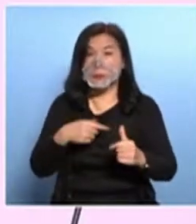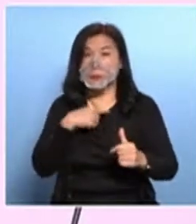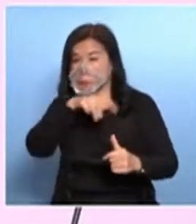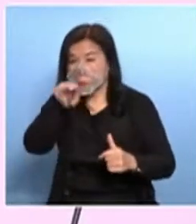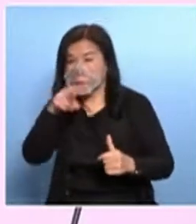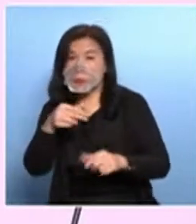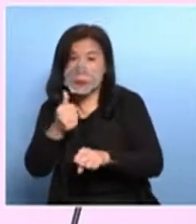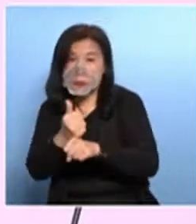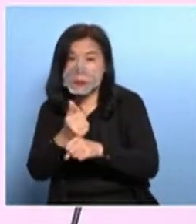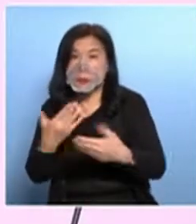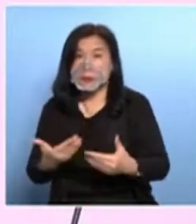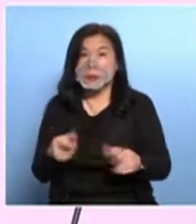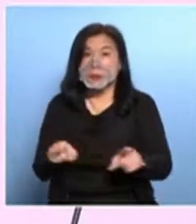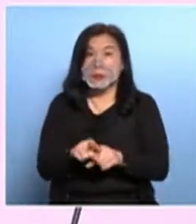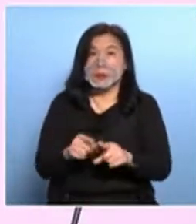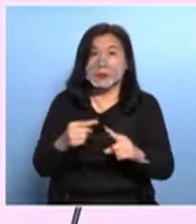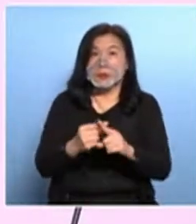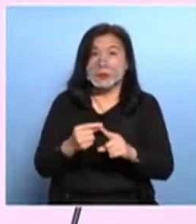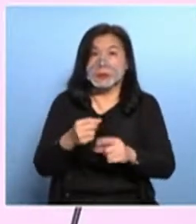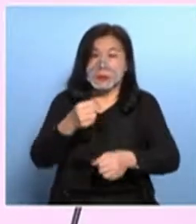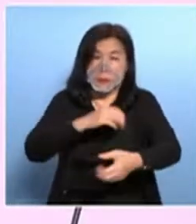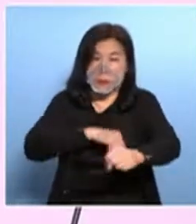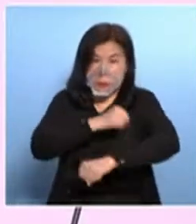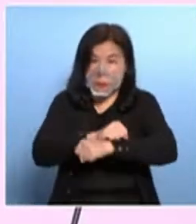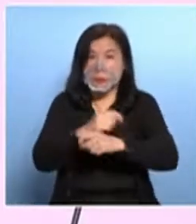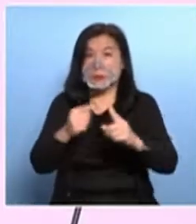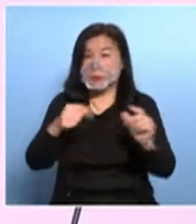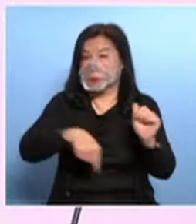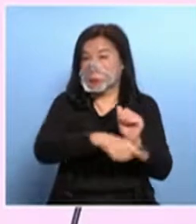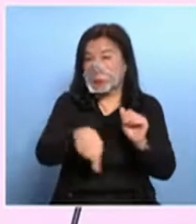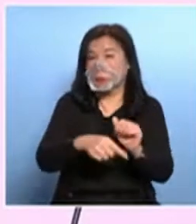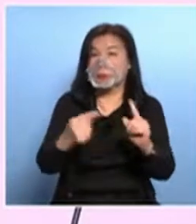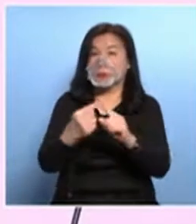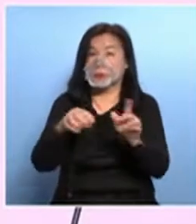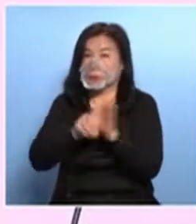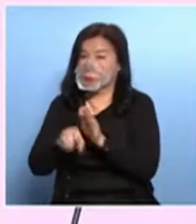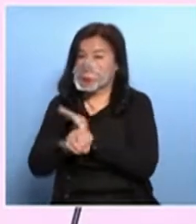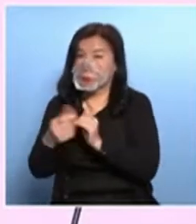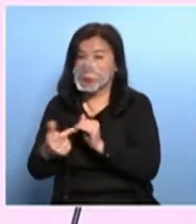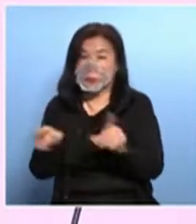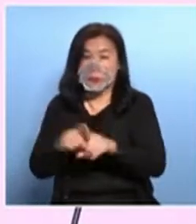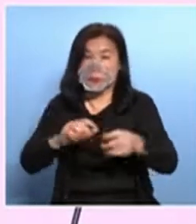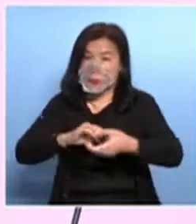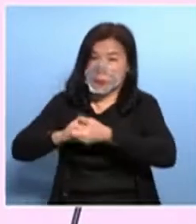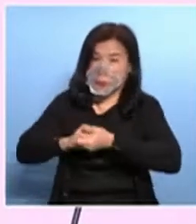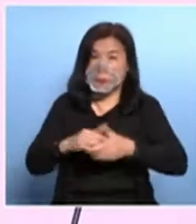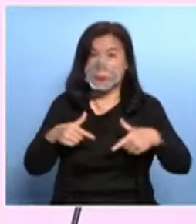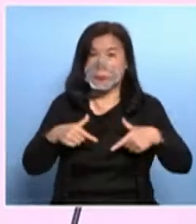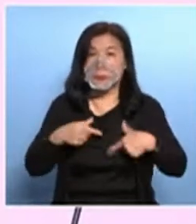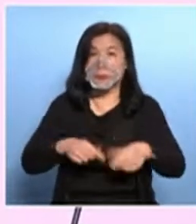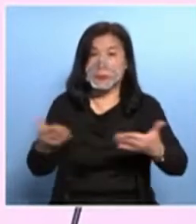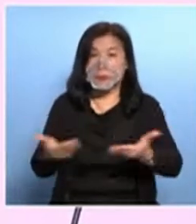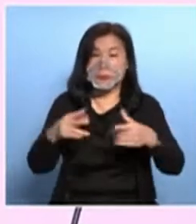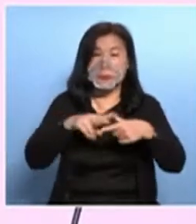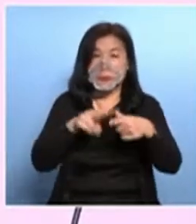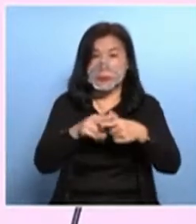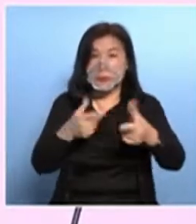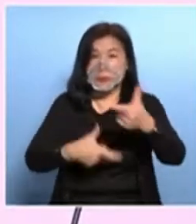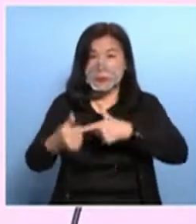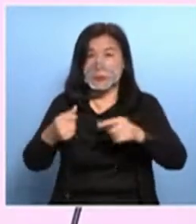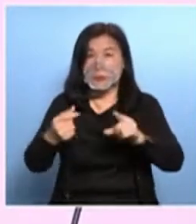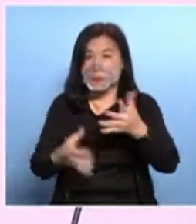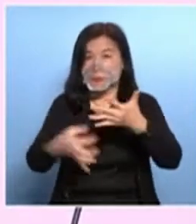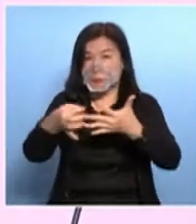make the best use of the opportunities, we must continue to build capacity and overcome the constraints on our workforce and land supply, and make